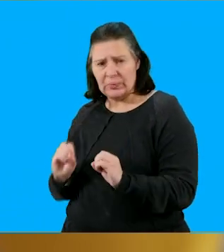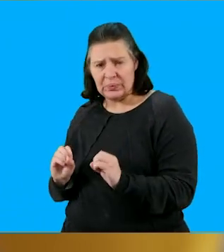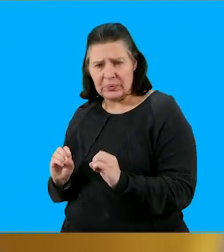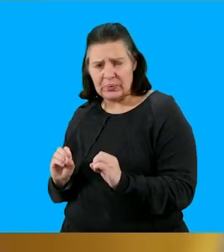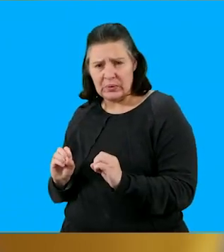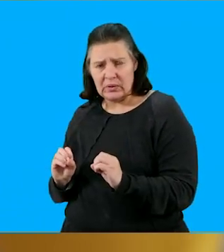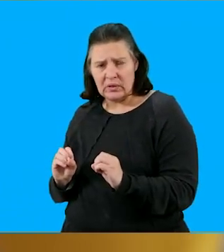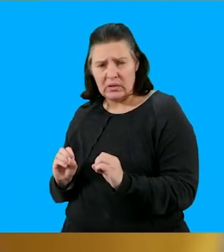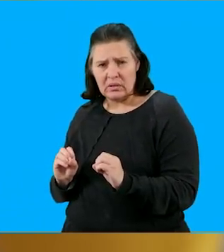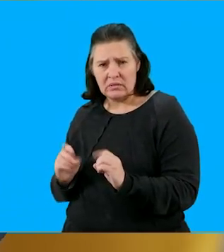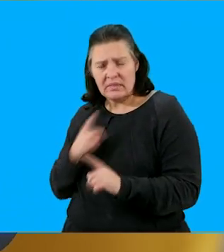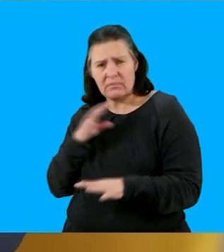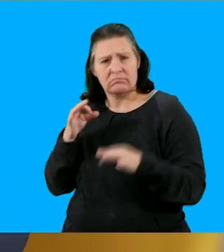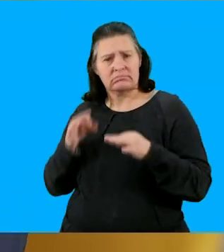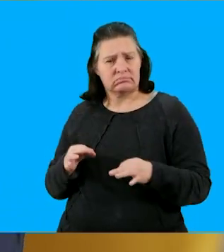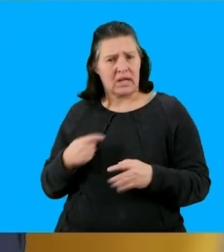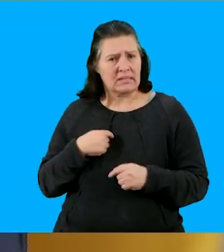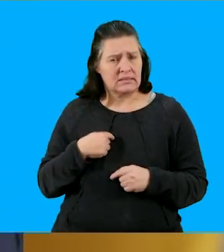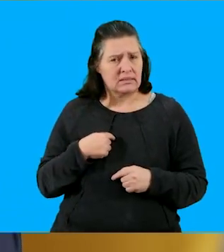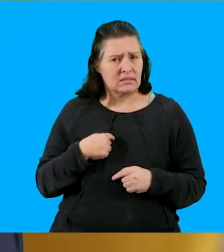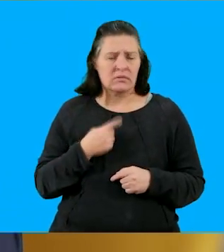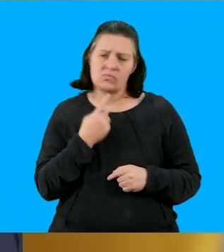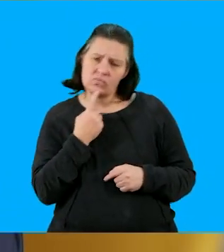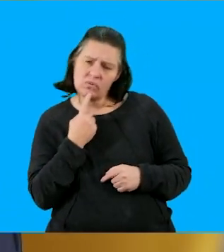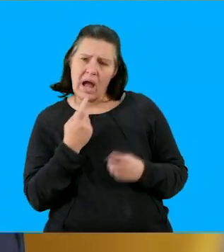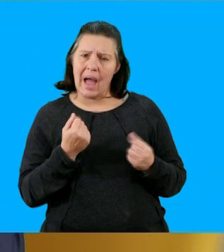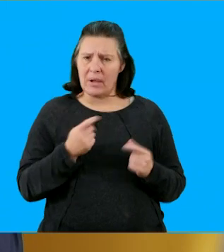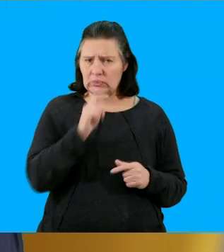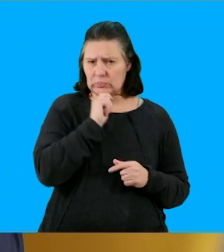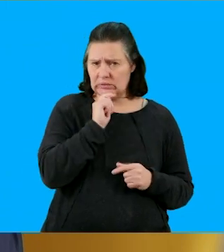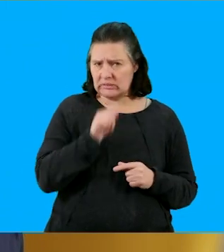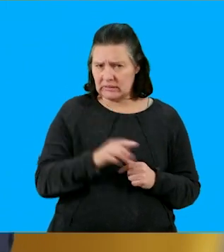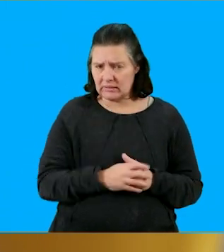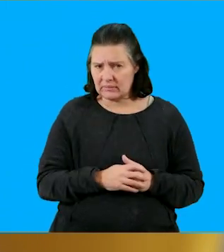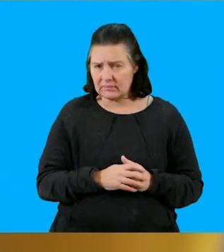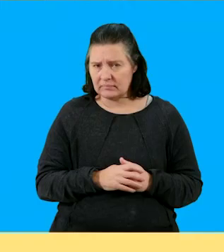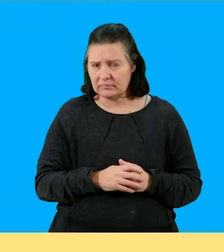used. Therefore, it will help us to determine how much was used.